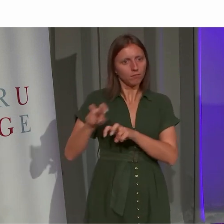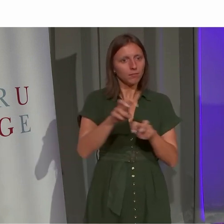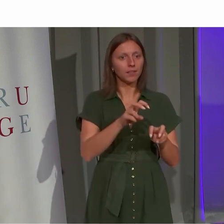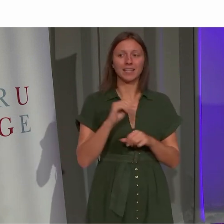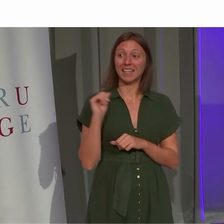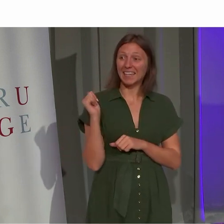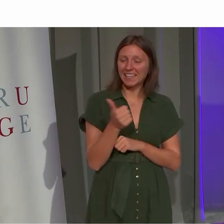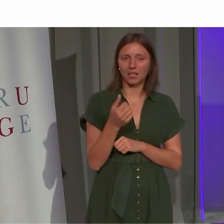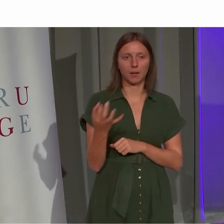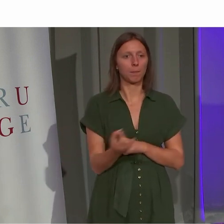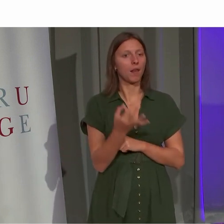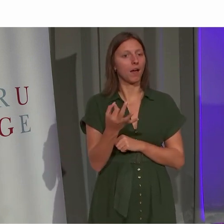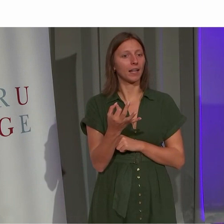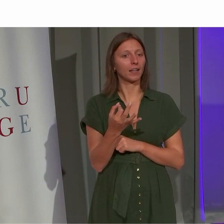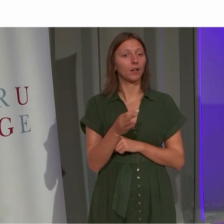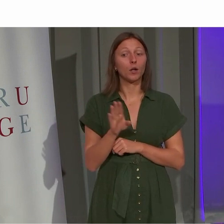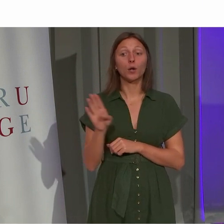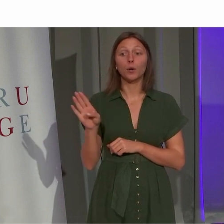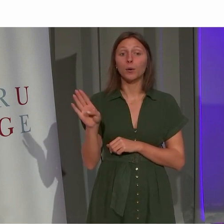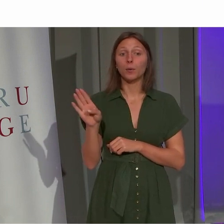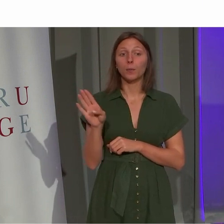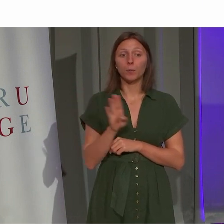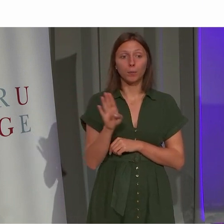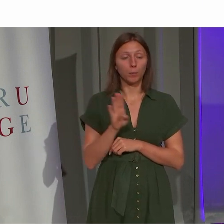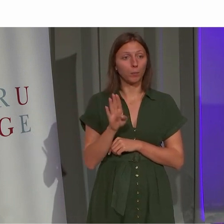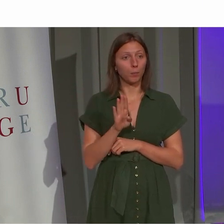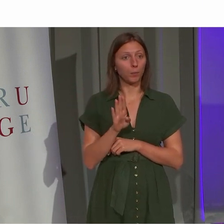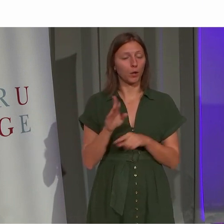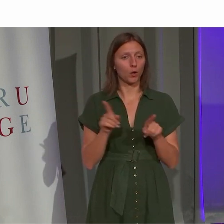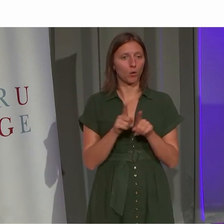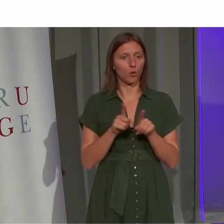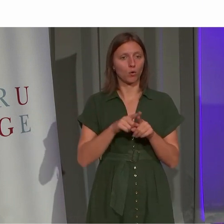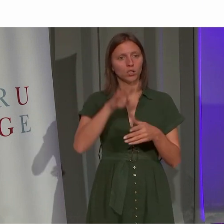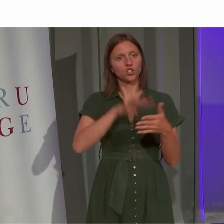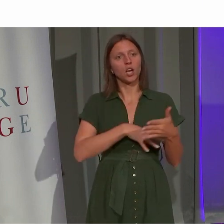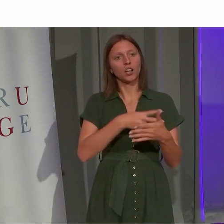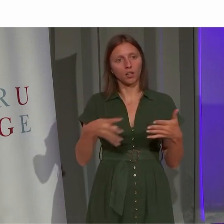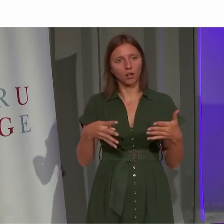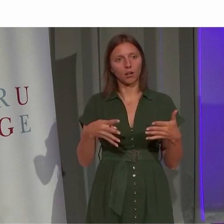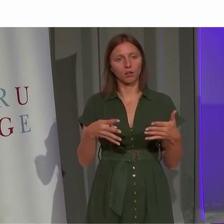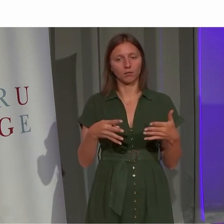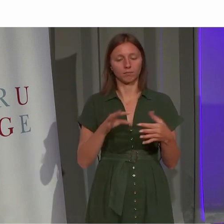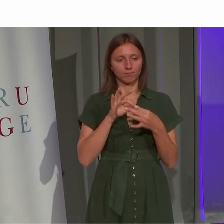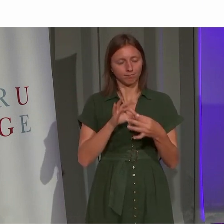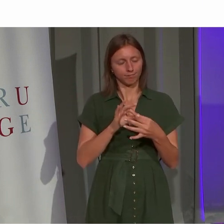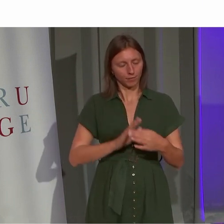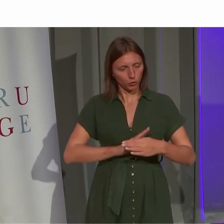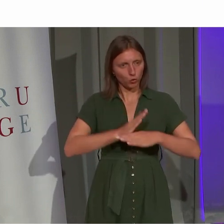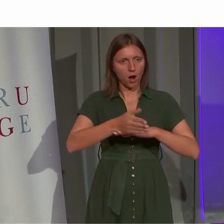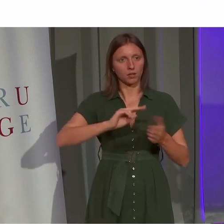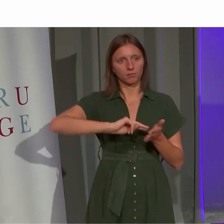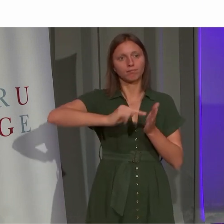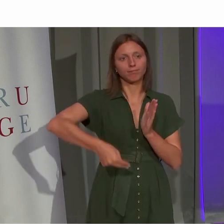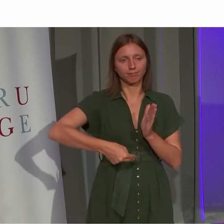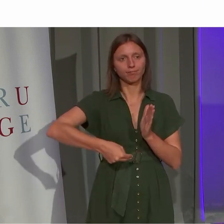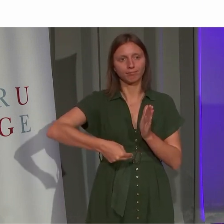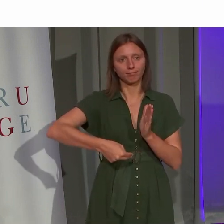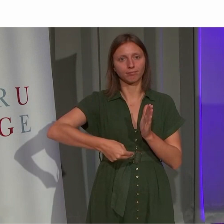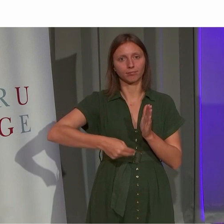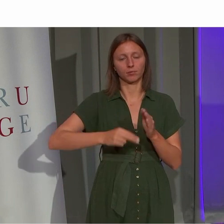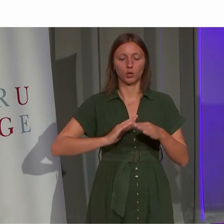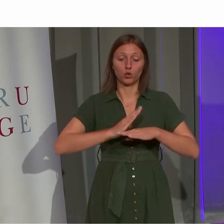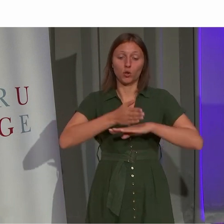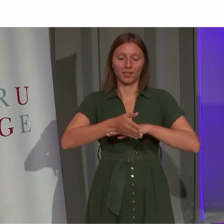autonomously, and in which everybody plays a role. And Bruges has signed the Charter for